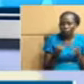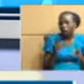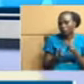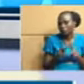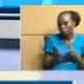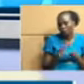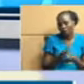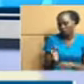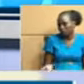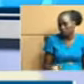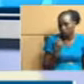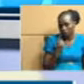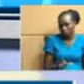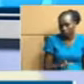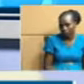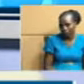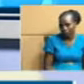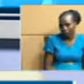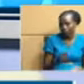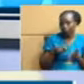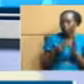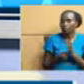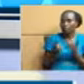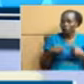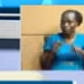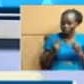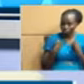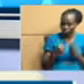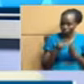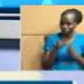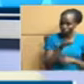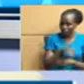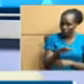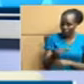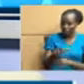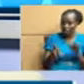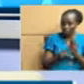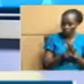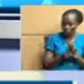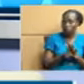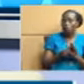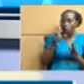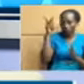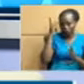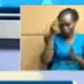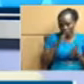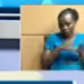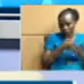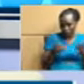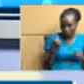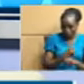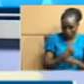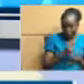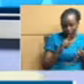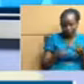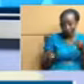are affected in the first place. So we need to strengthen those areas, the legal and policy framework, and then the data